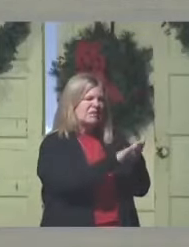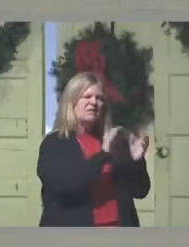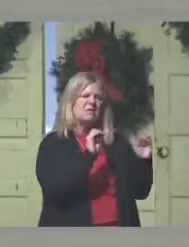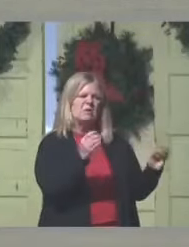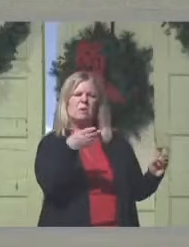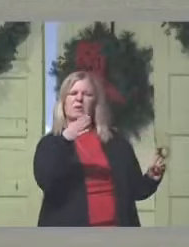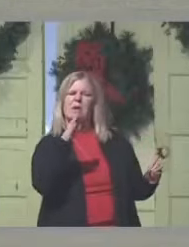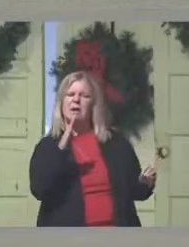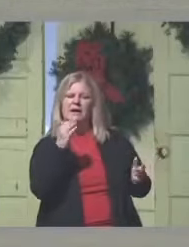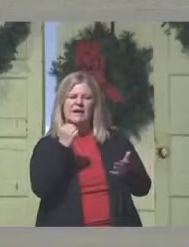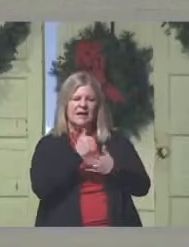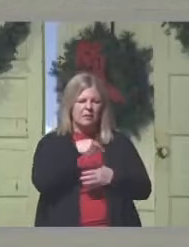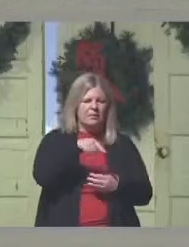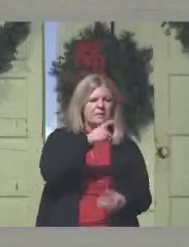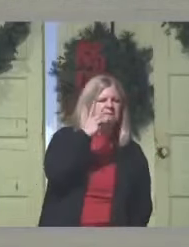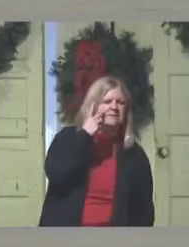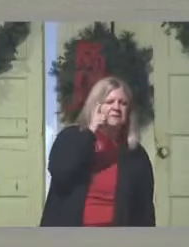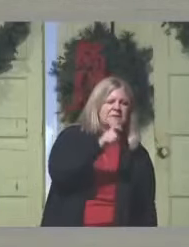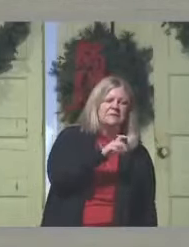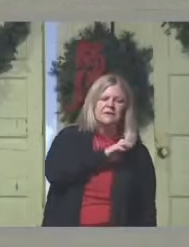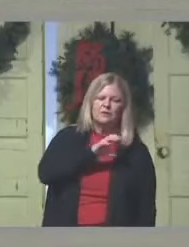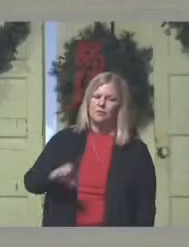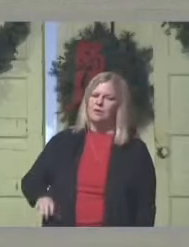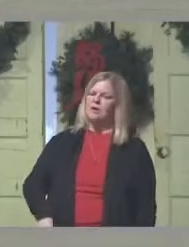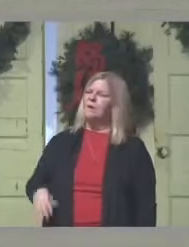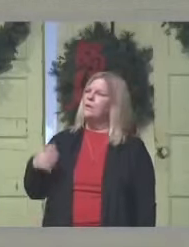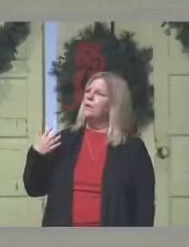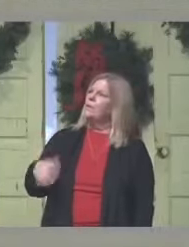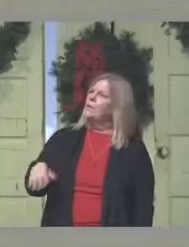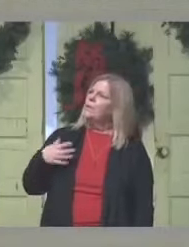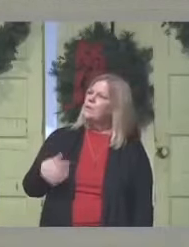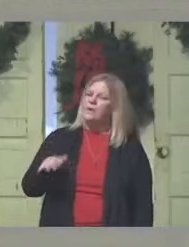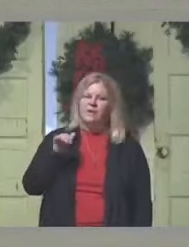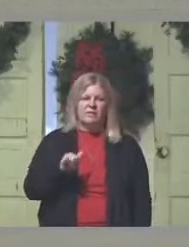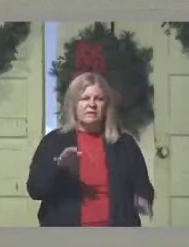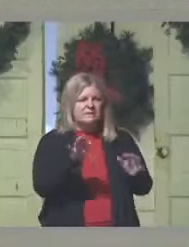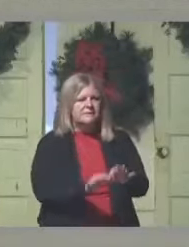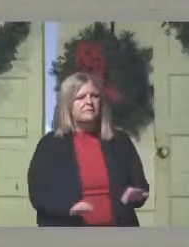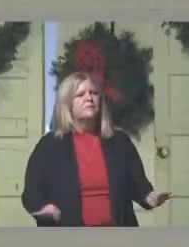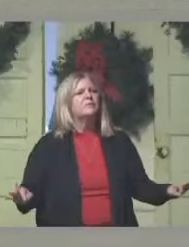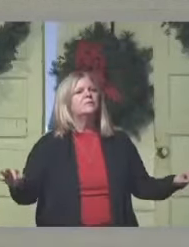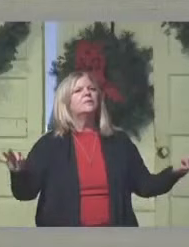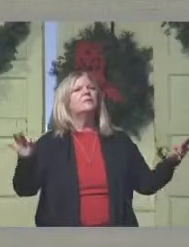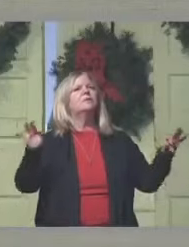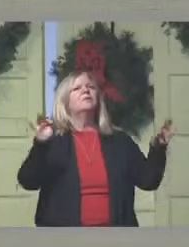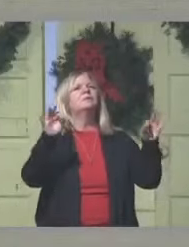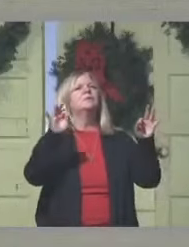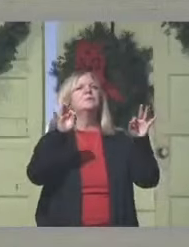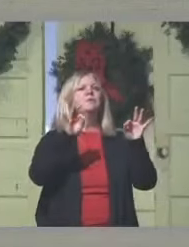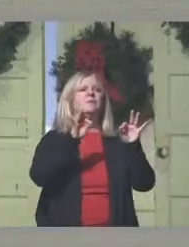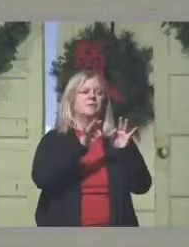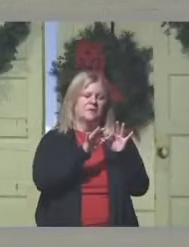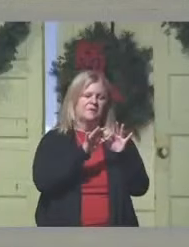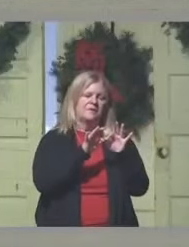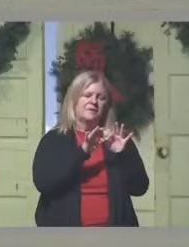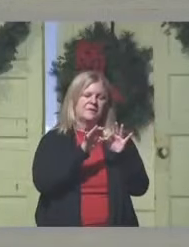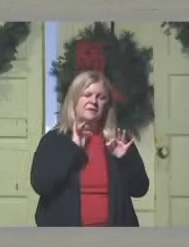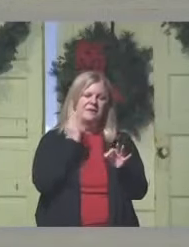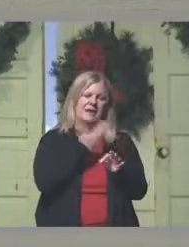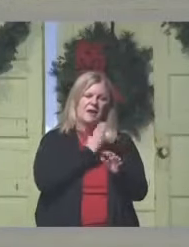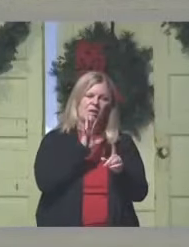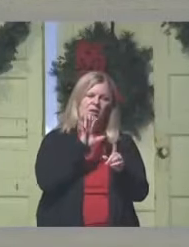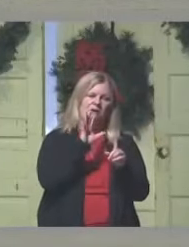to help them see their need of Christ. This is so important in our post-truth culture, but we